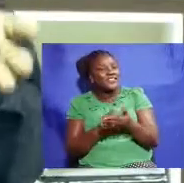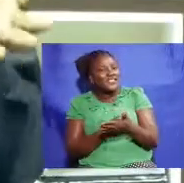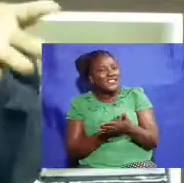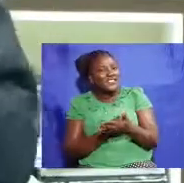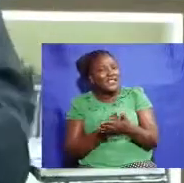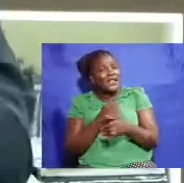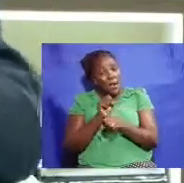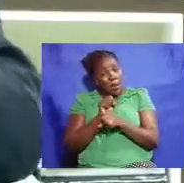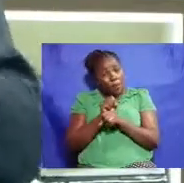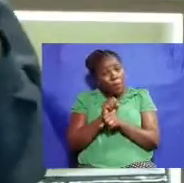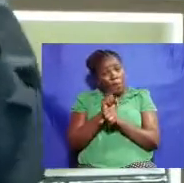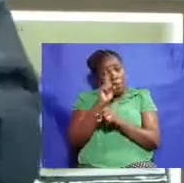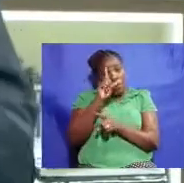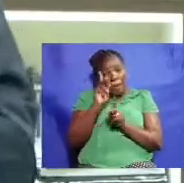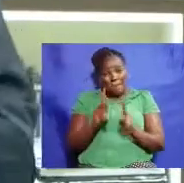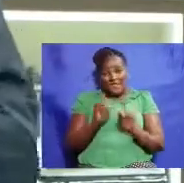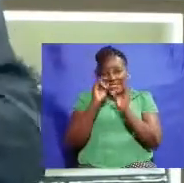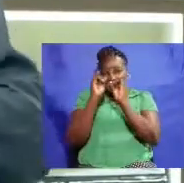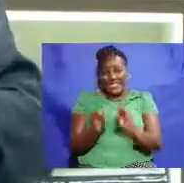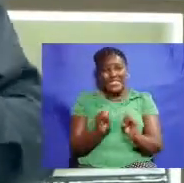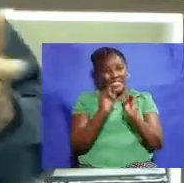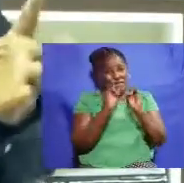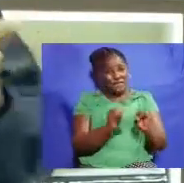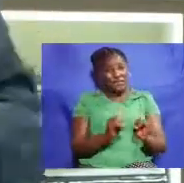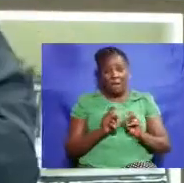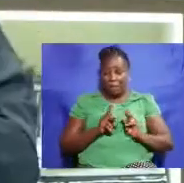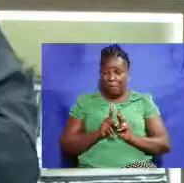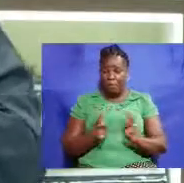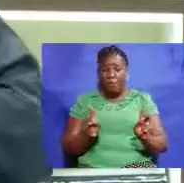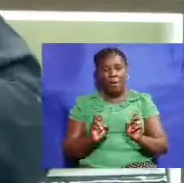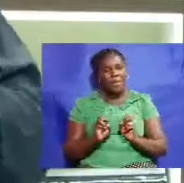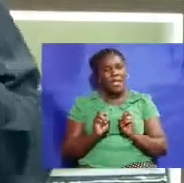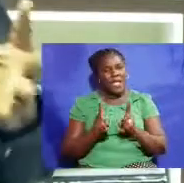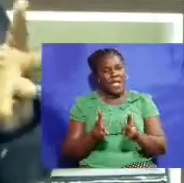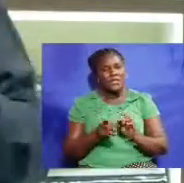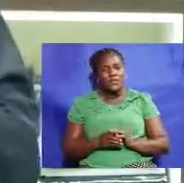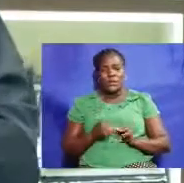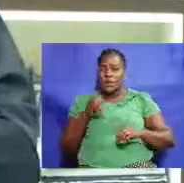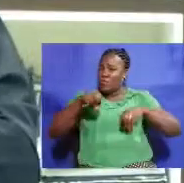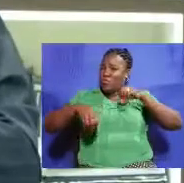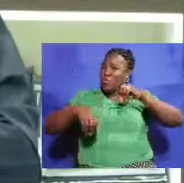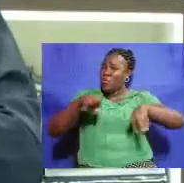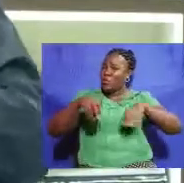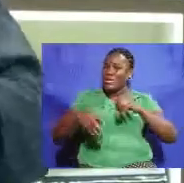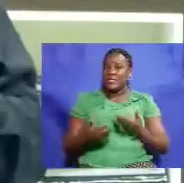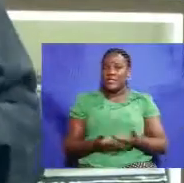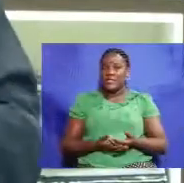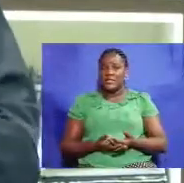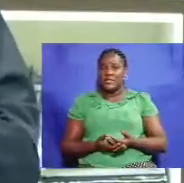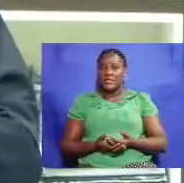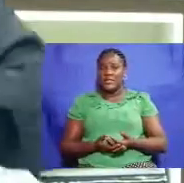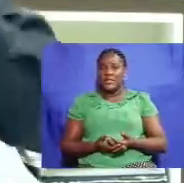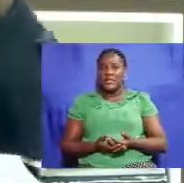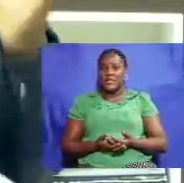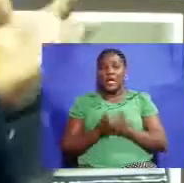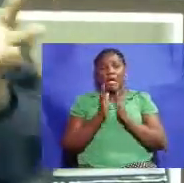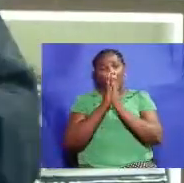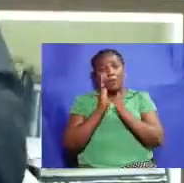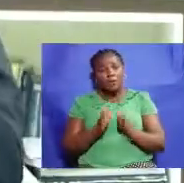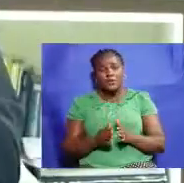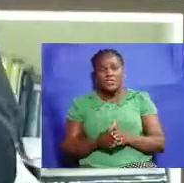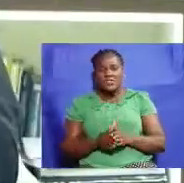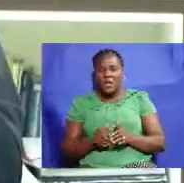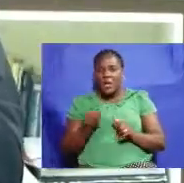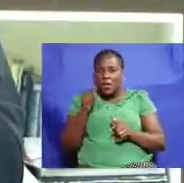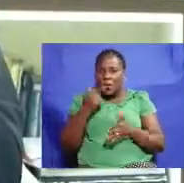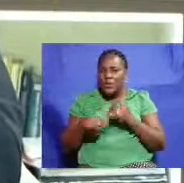an individual, very massive. Public education, donations, prayers, what about the whole